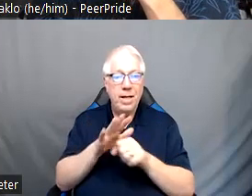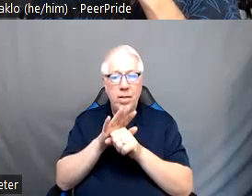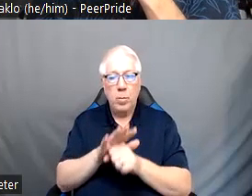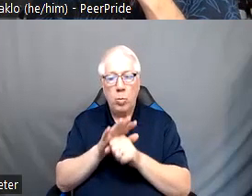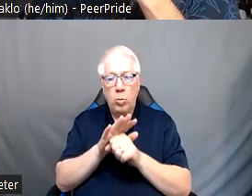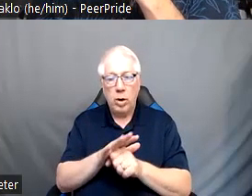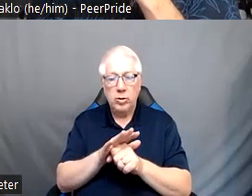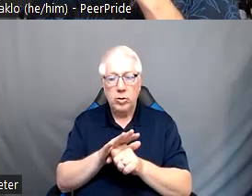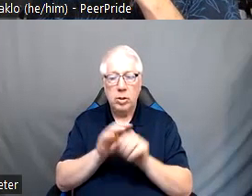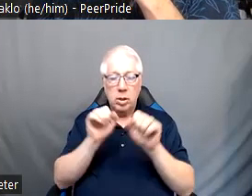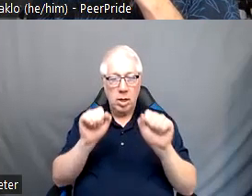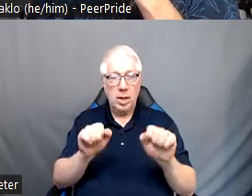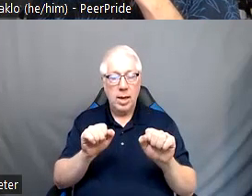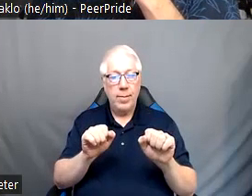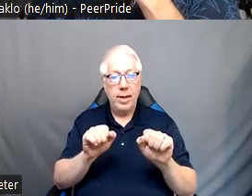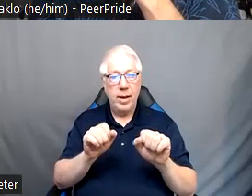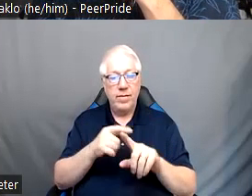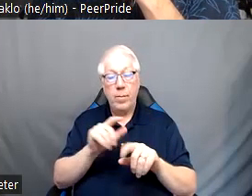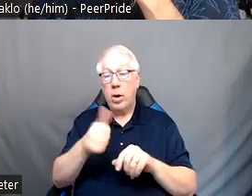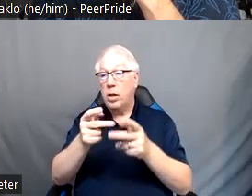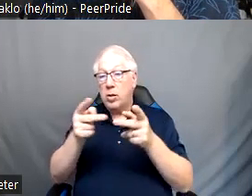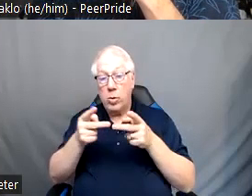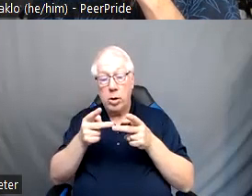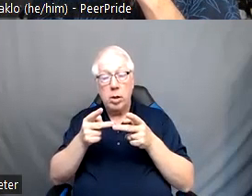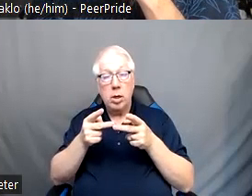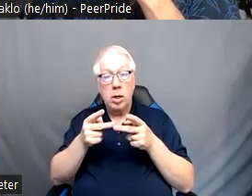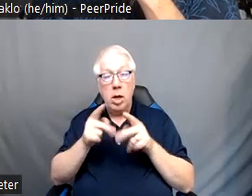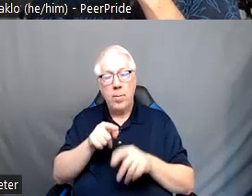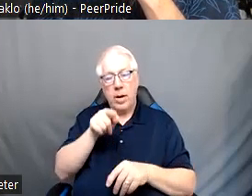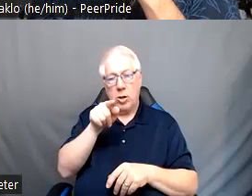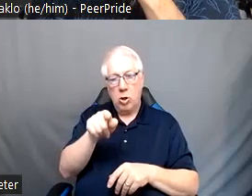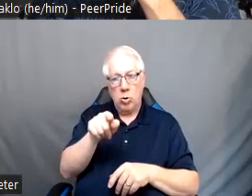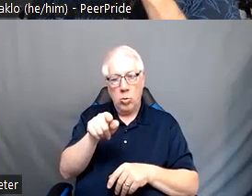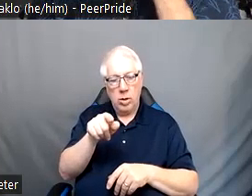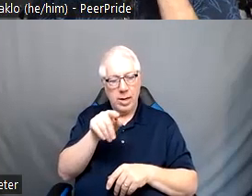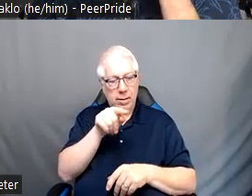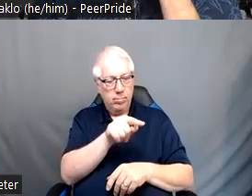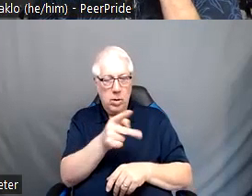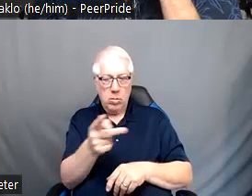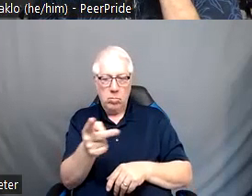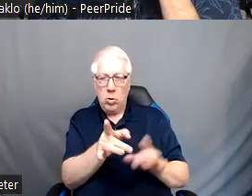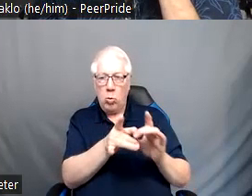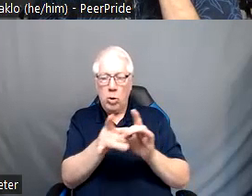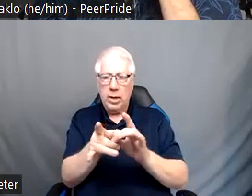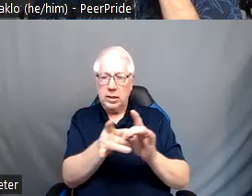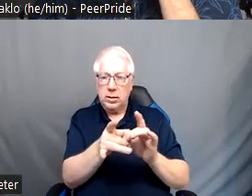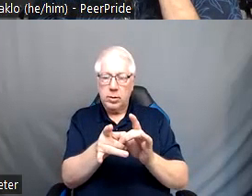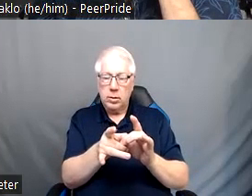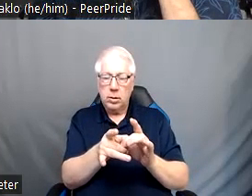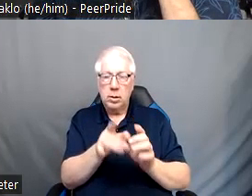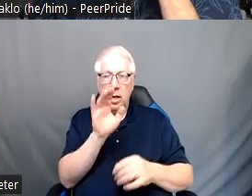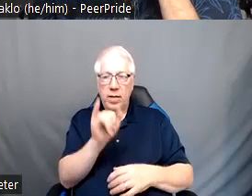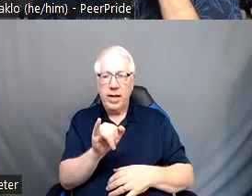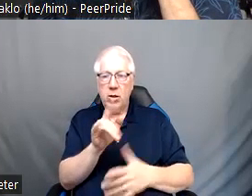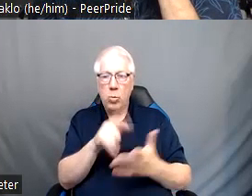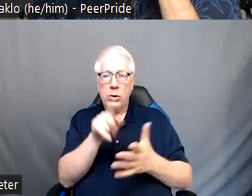pressures can be from elsewhere, but that you and your relationship with that person is the one thing that you have